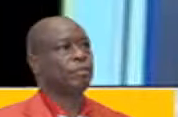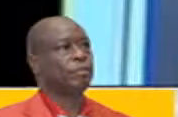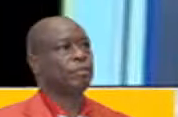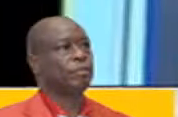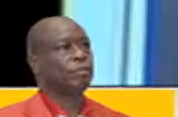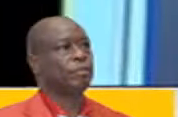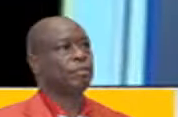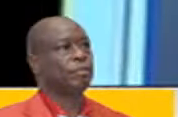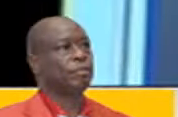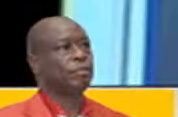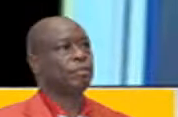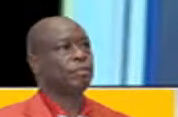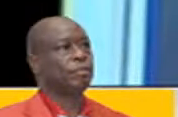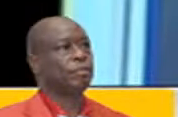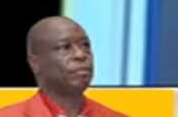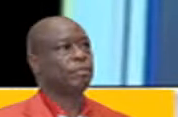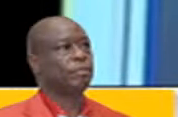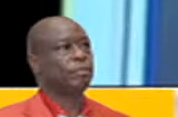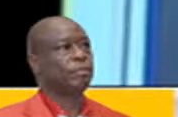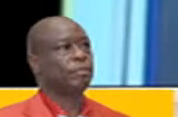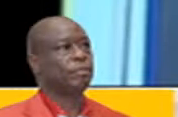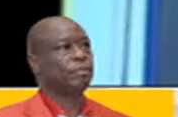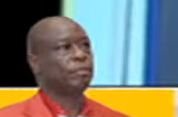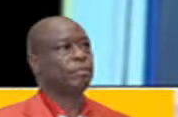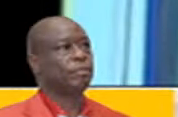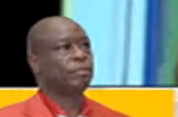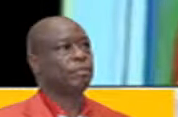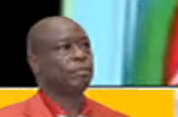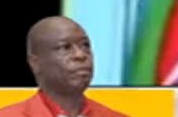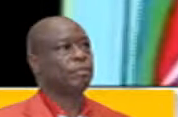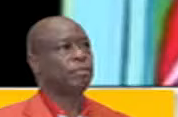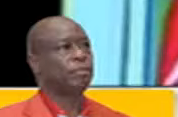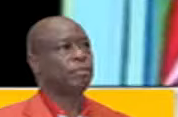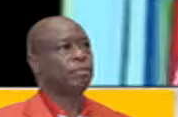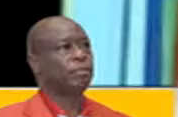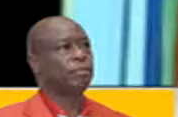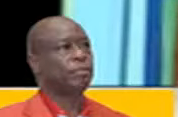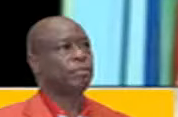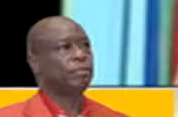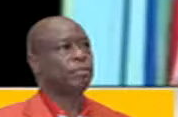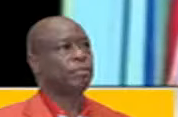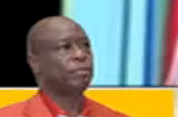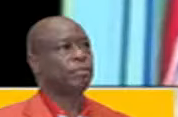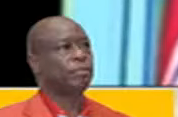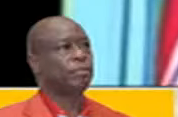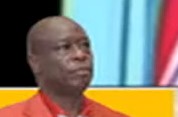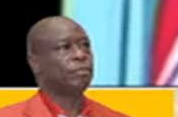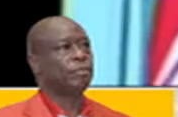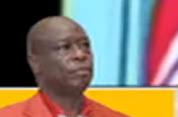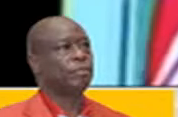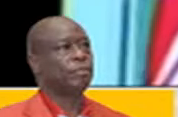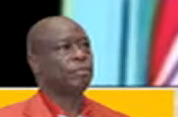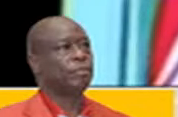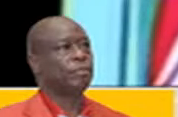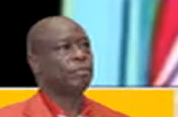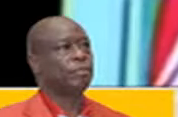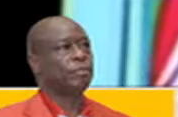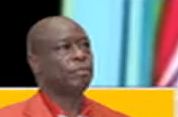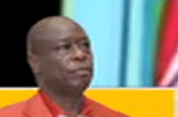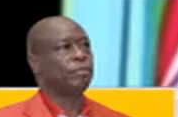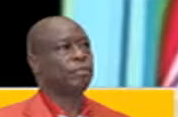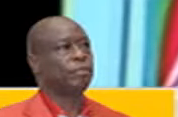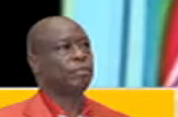Yeah. And I sympathize with my boss, President William Ruto, because this information was not available to him. I know President William